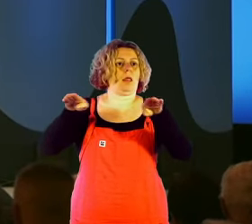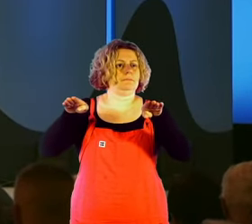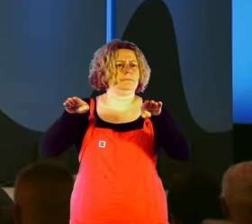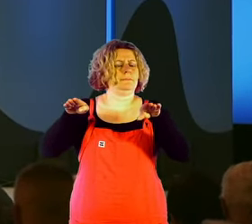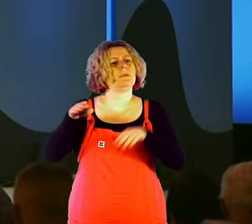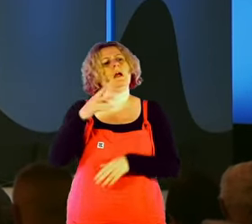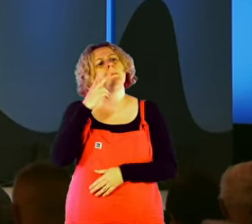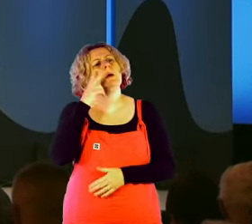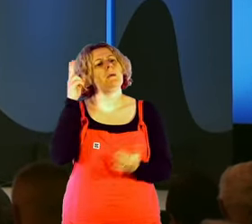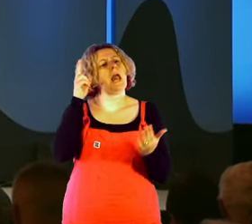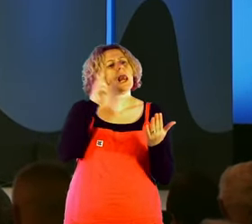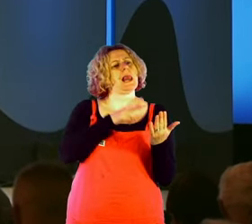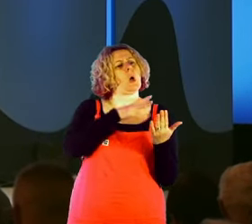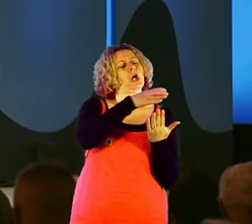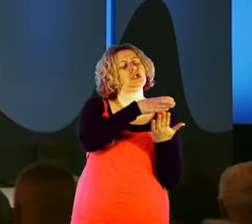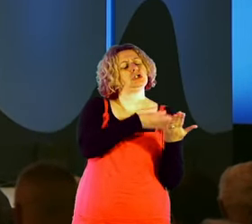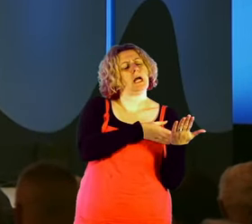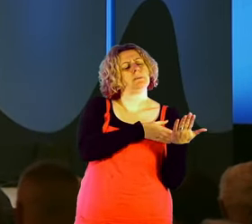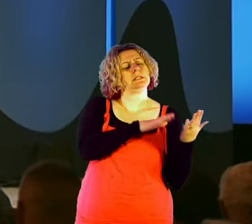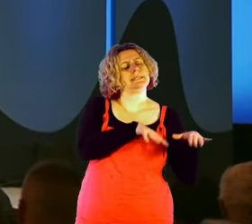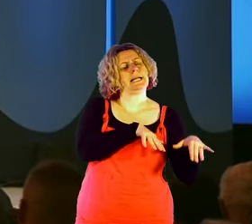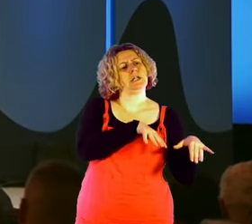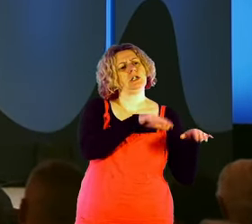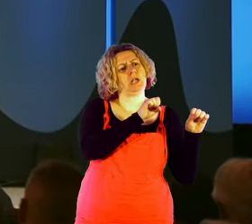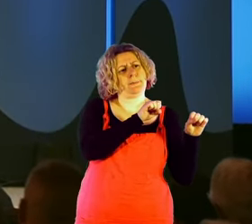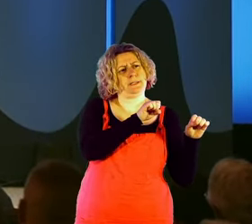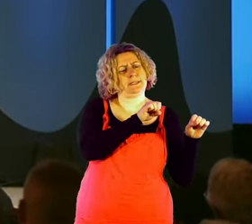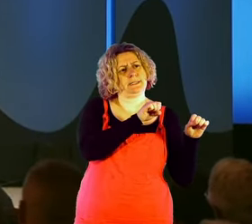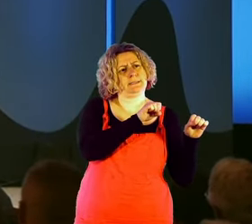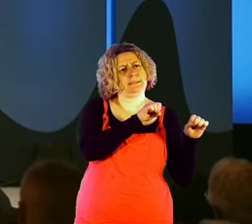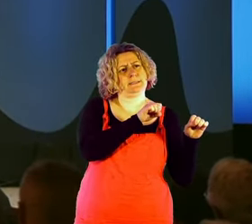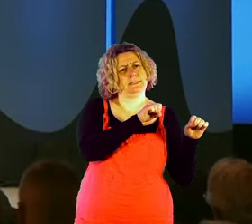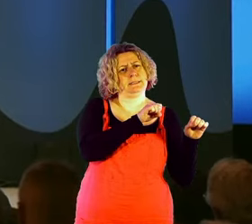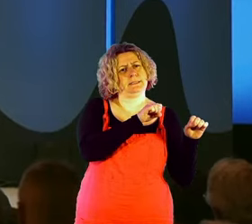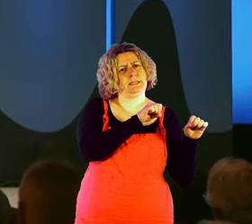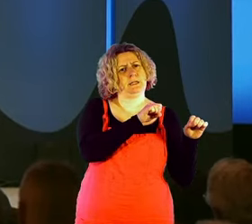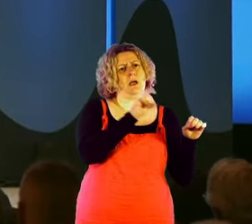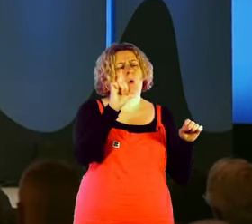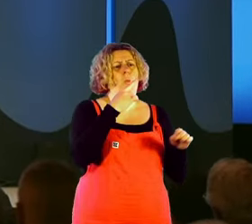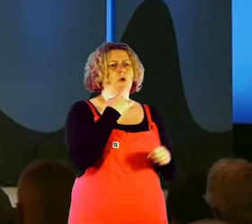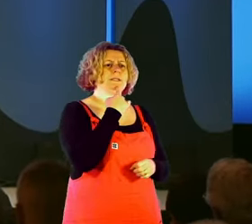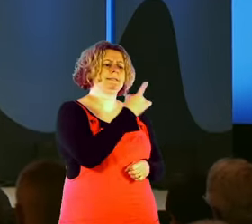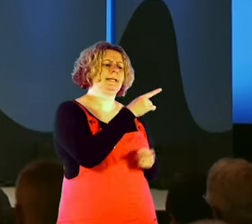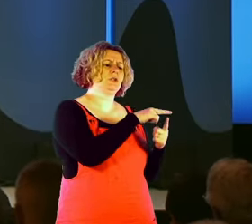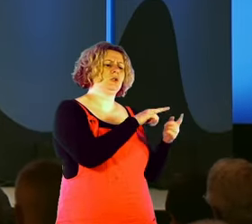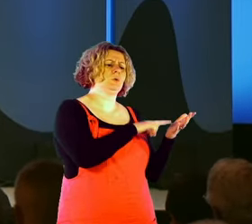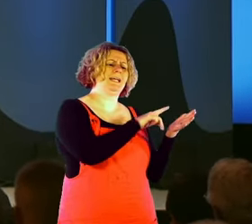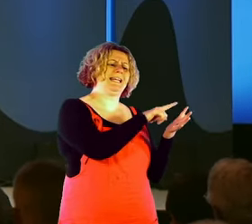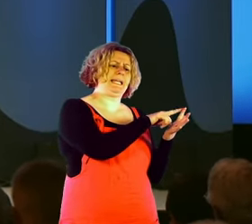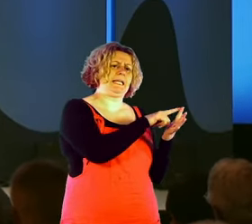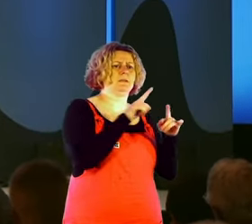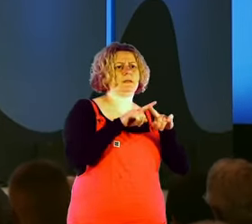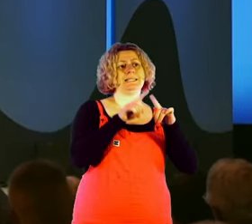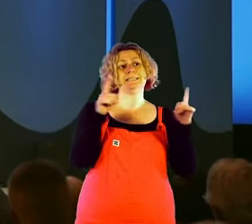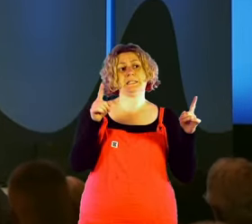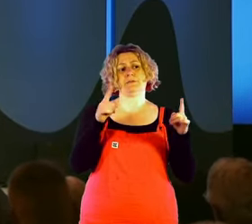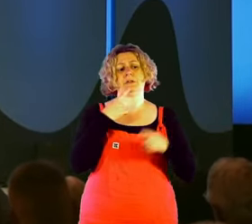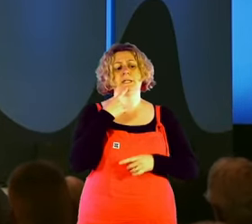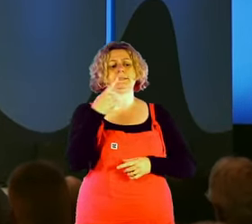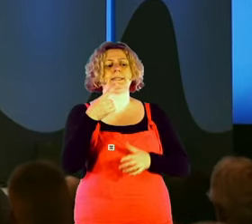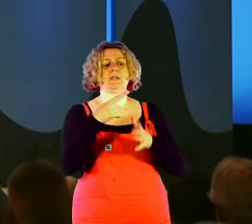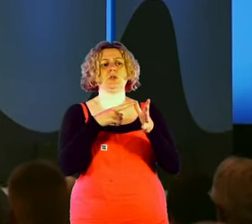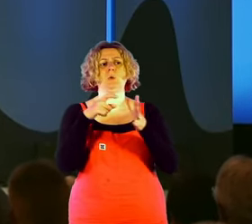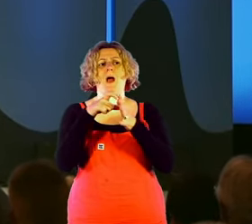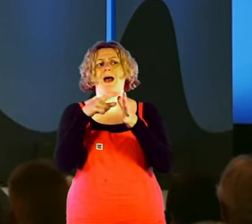Genesis, there is an asymmetry. What is said to Eve is not exactly the same as what is said to Adam. Although